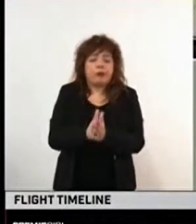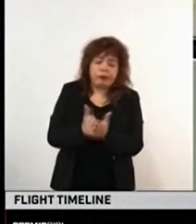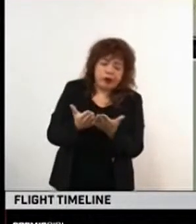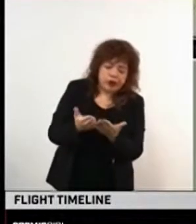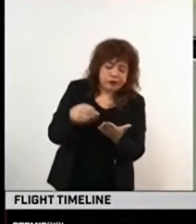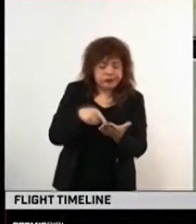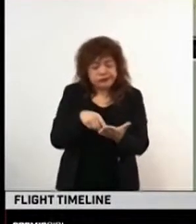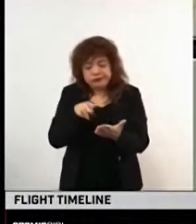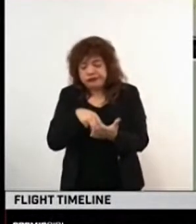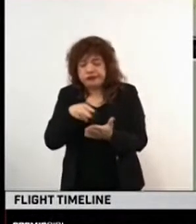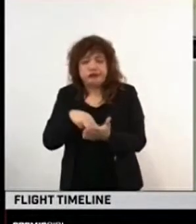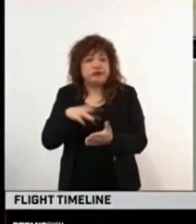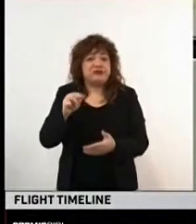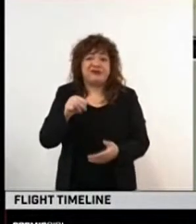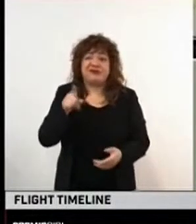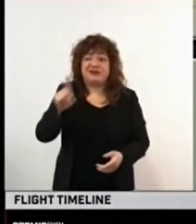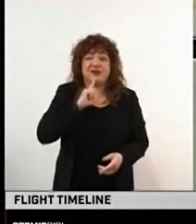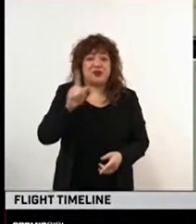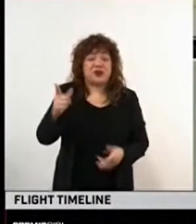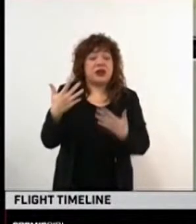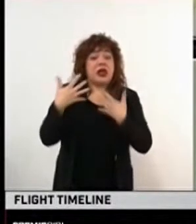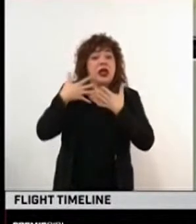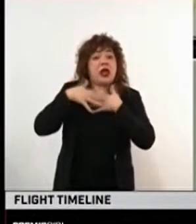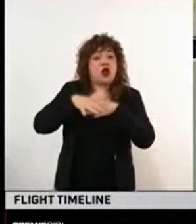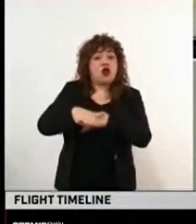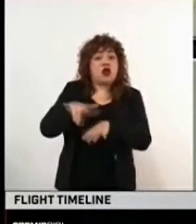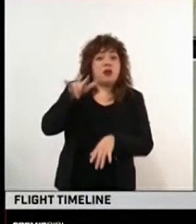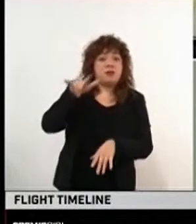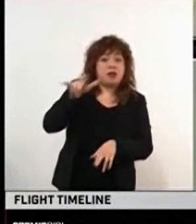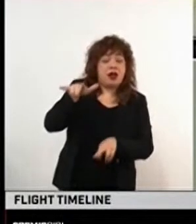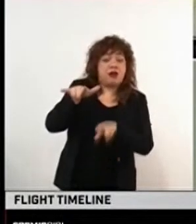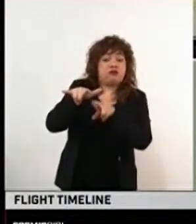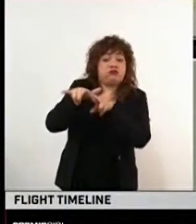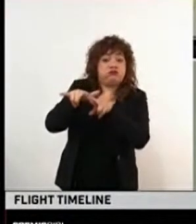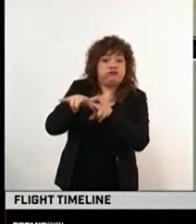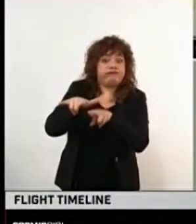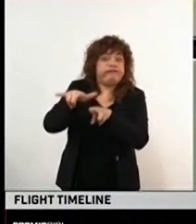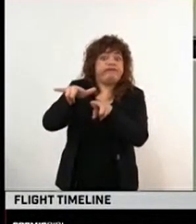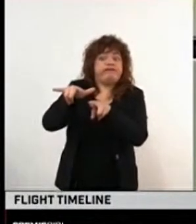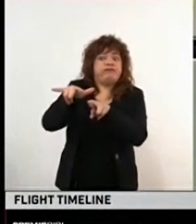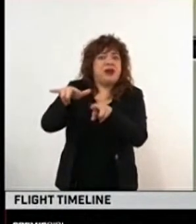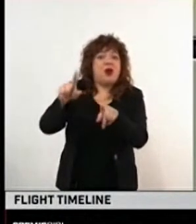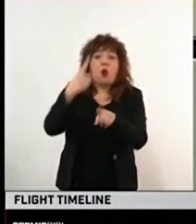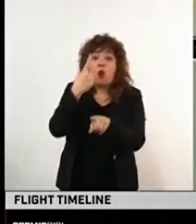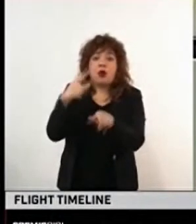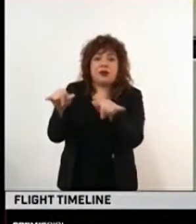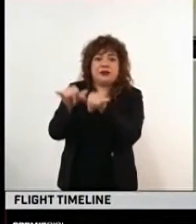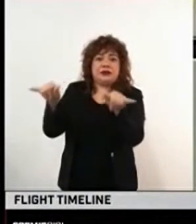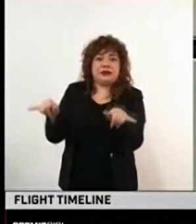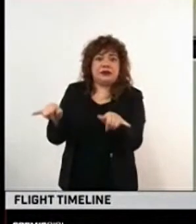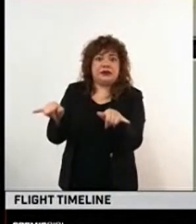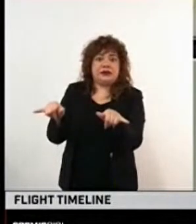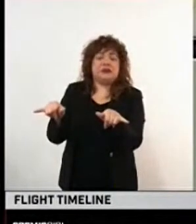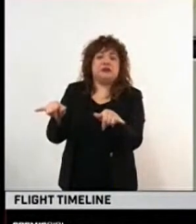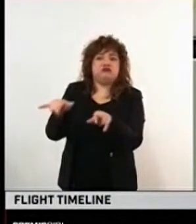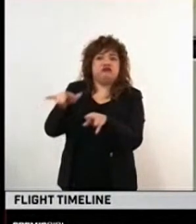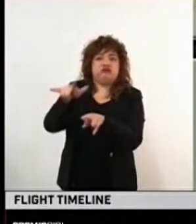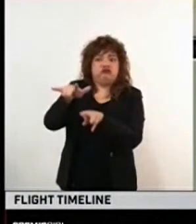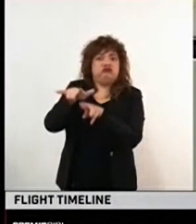do this. This right here, integrated plane, rocket, and satellites, all as a single system, that was born through